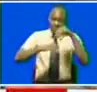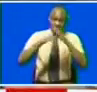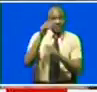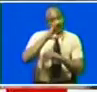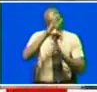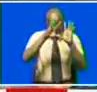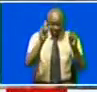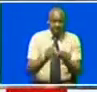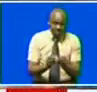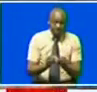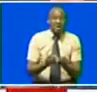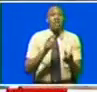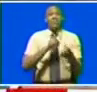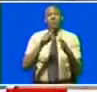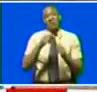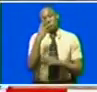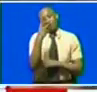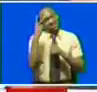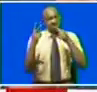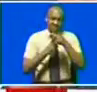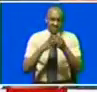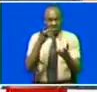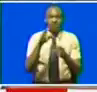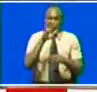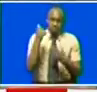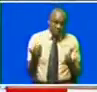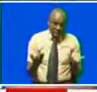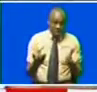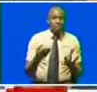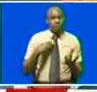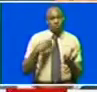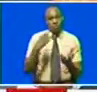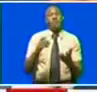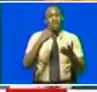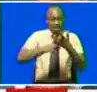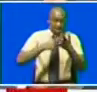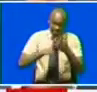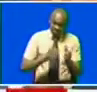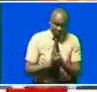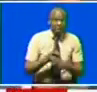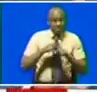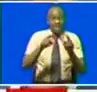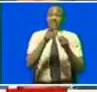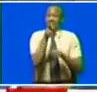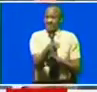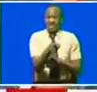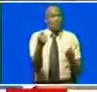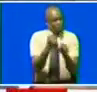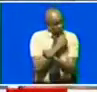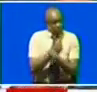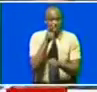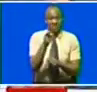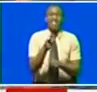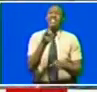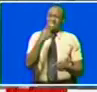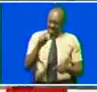budget. And then about 47% actually comes from the exchequer. But still, we have not been able to meet, as you put it rightly,